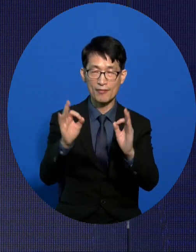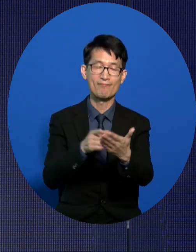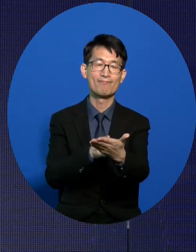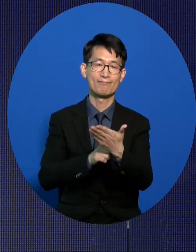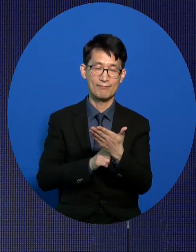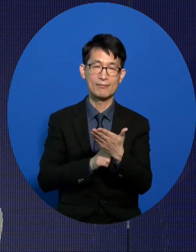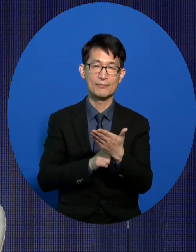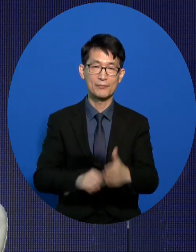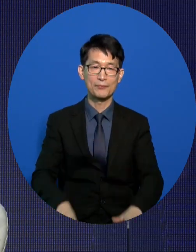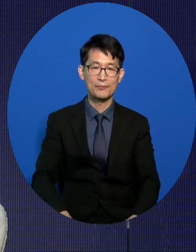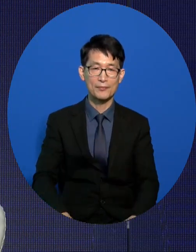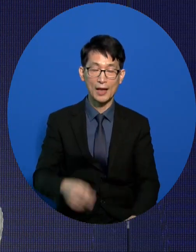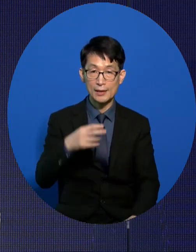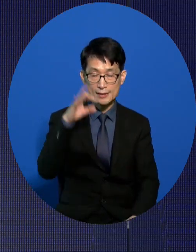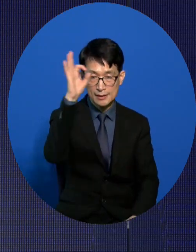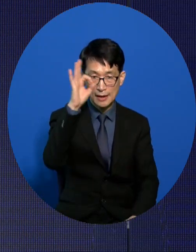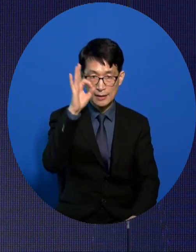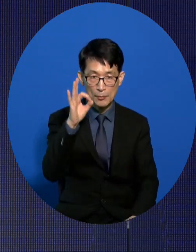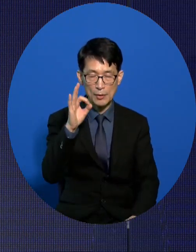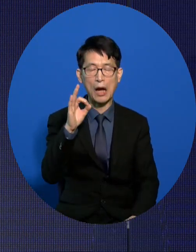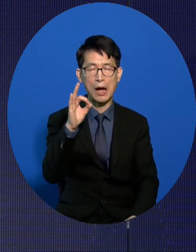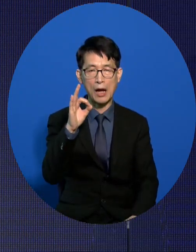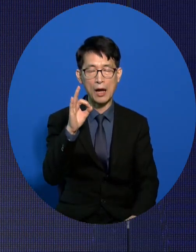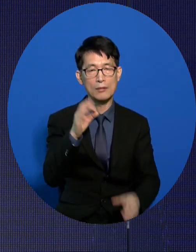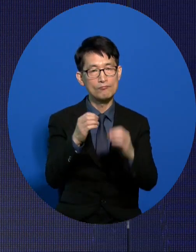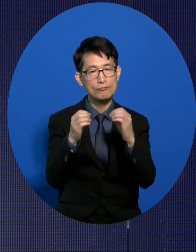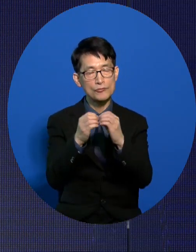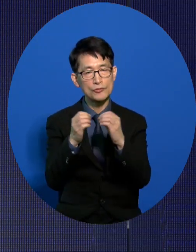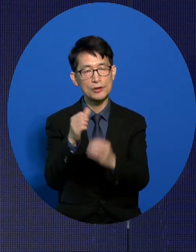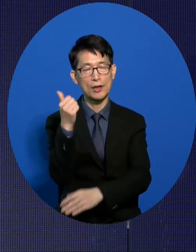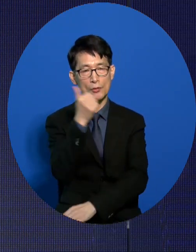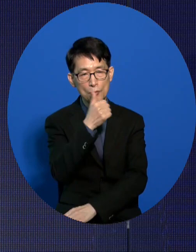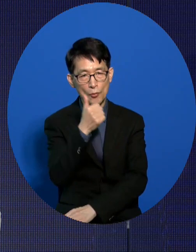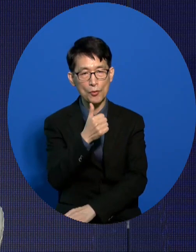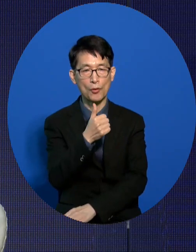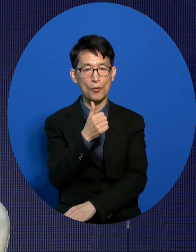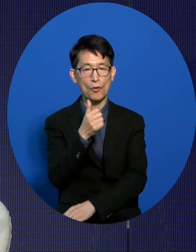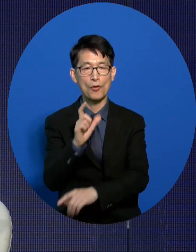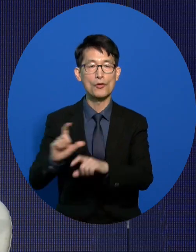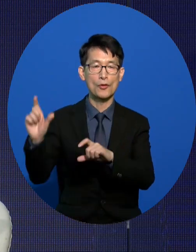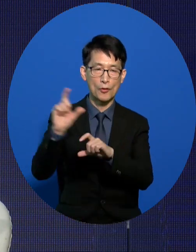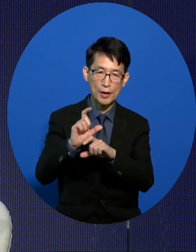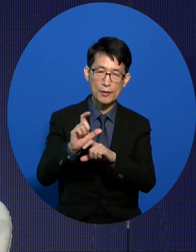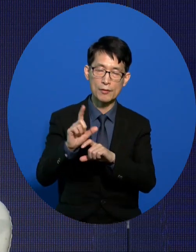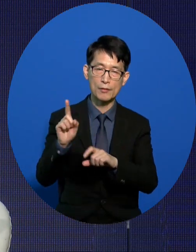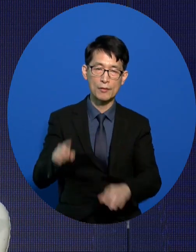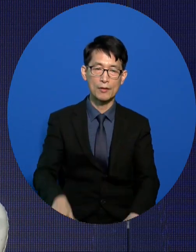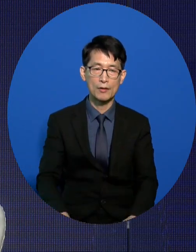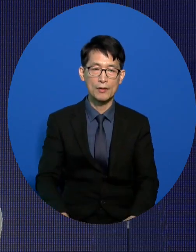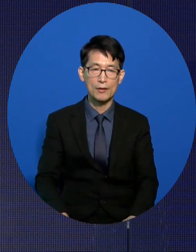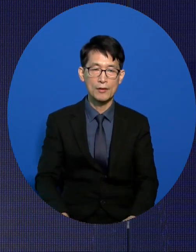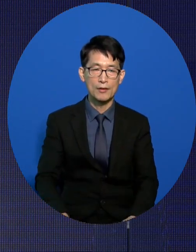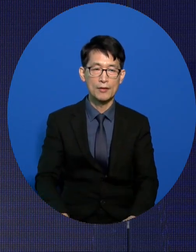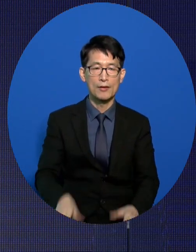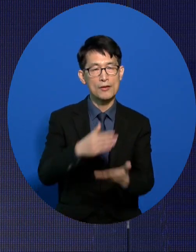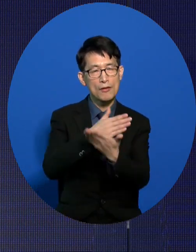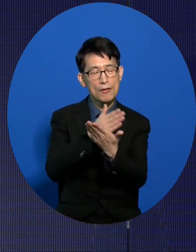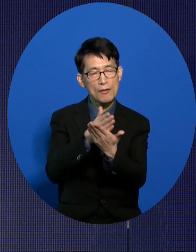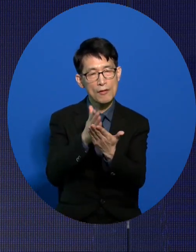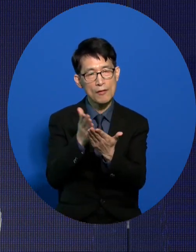just search us on search engines. And aside from text translation